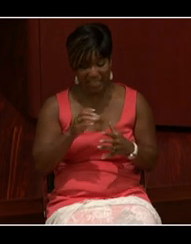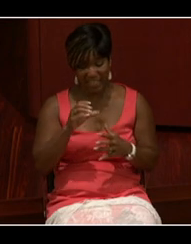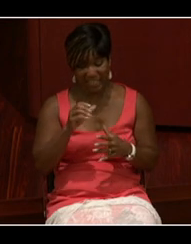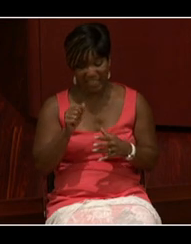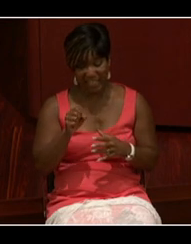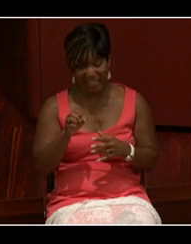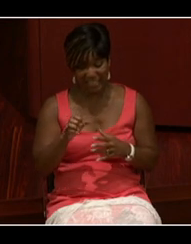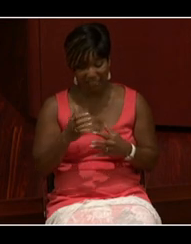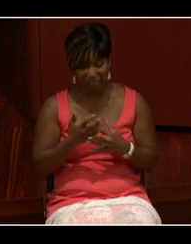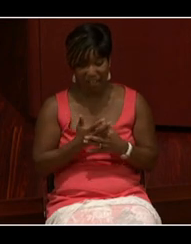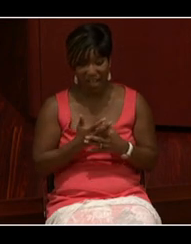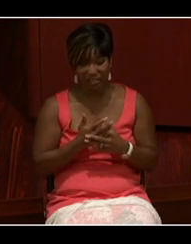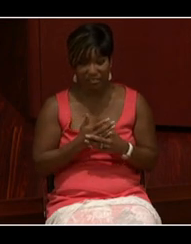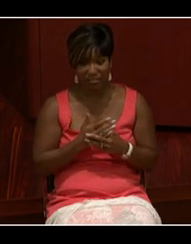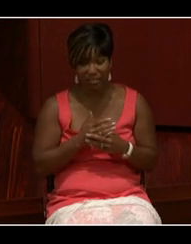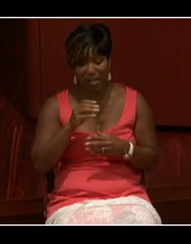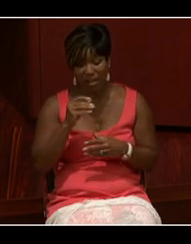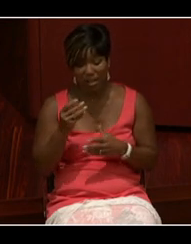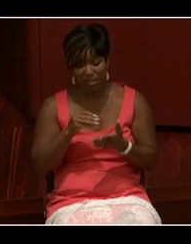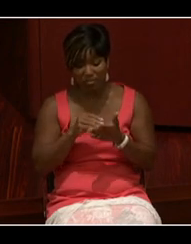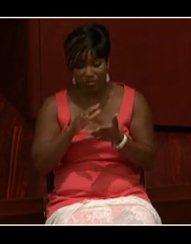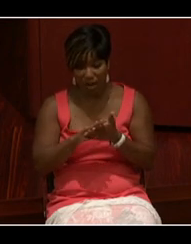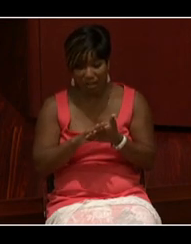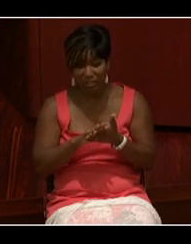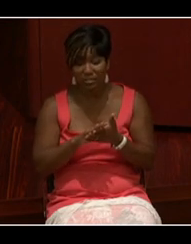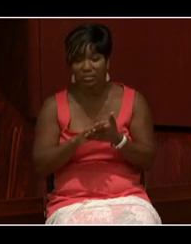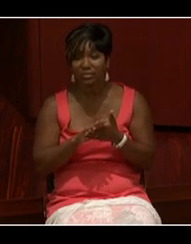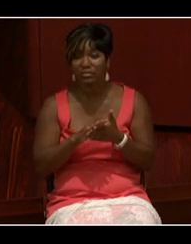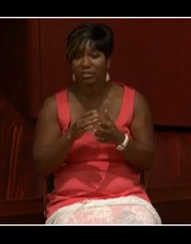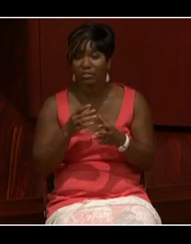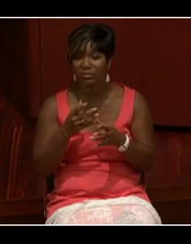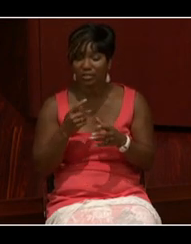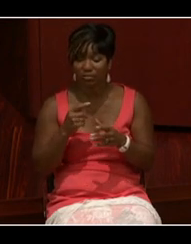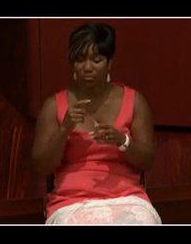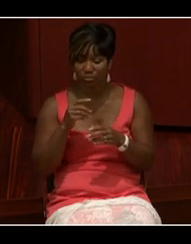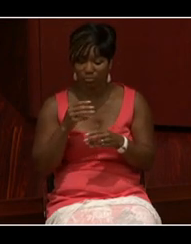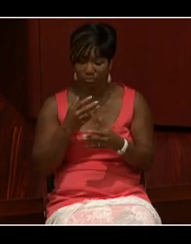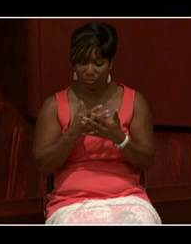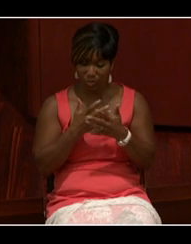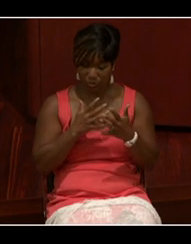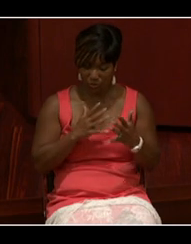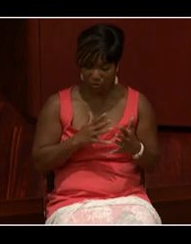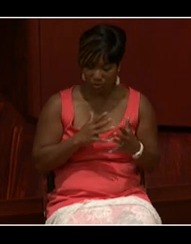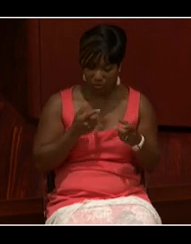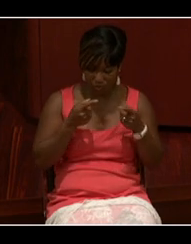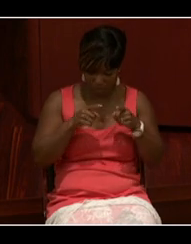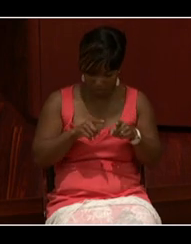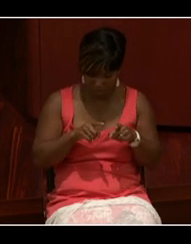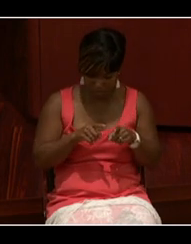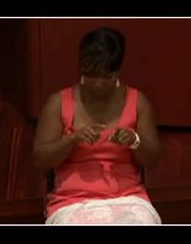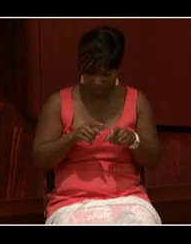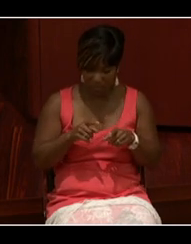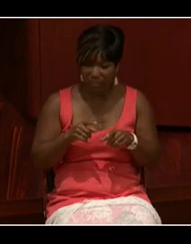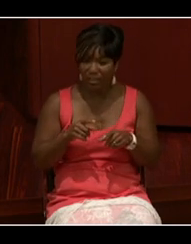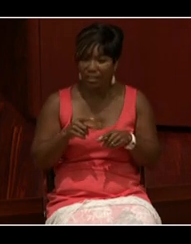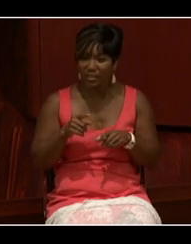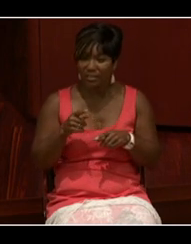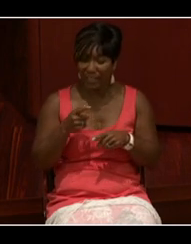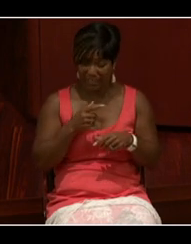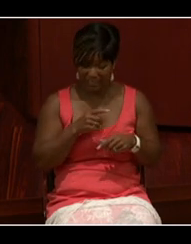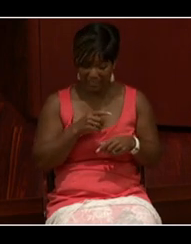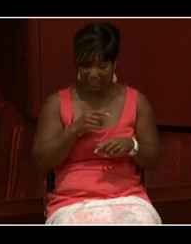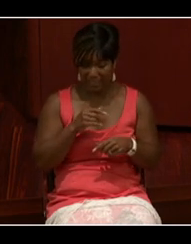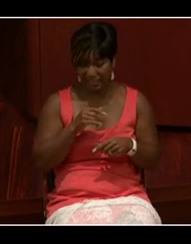Another group of records to note is the trustee prisoner's agreement. Overworked prison officials appointed trustworthy inmates